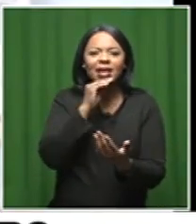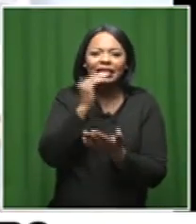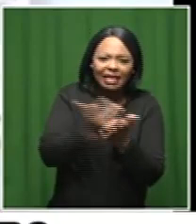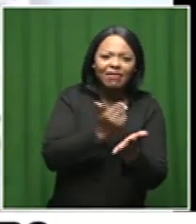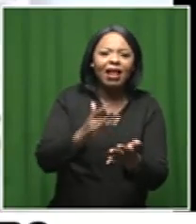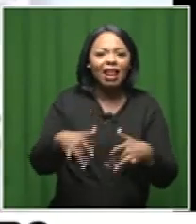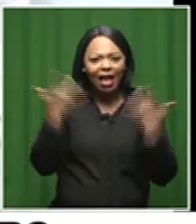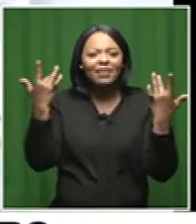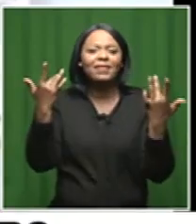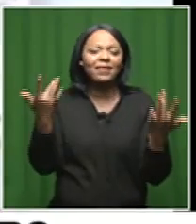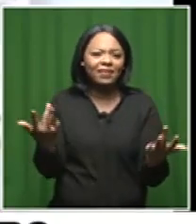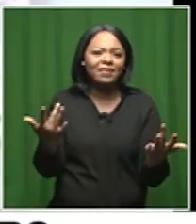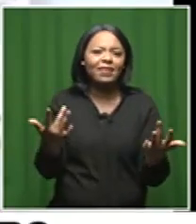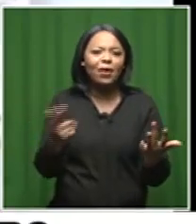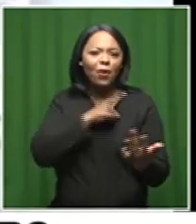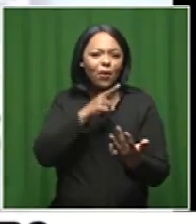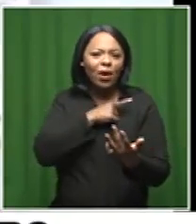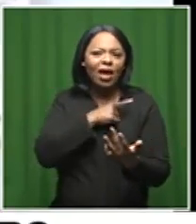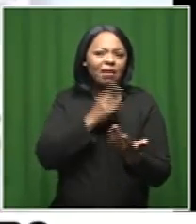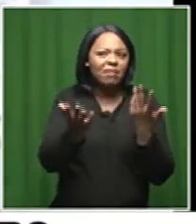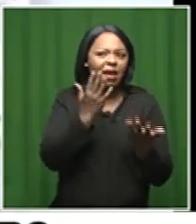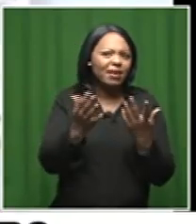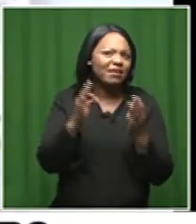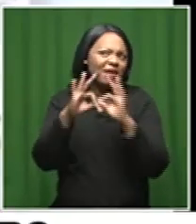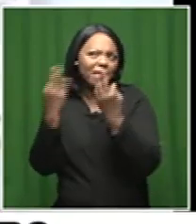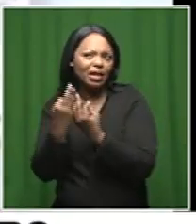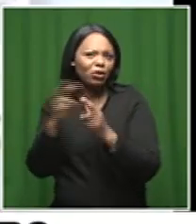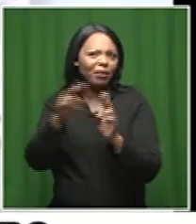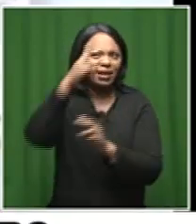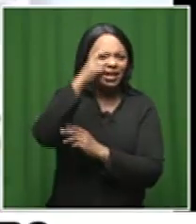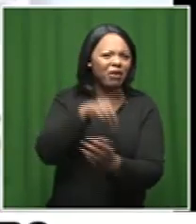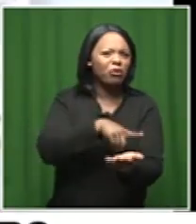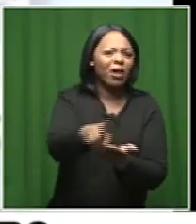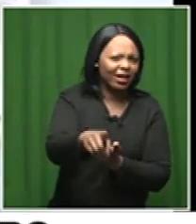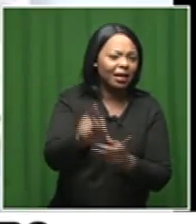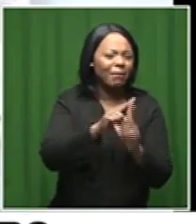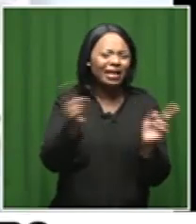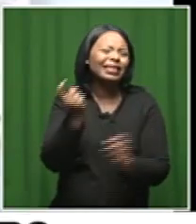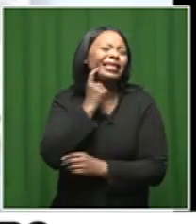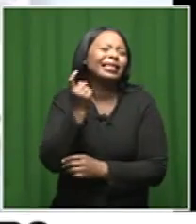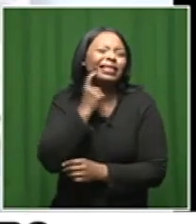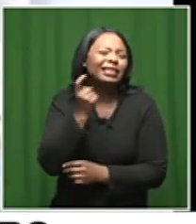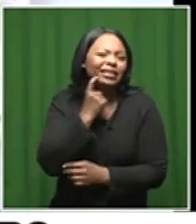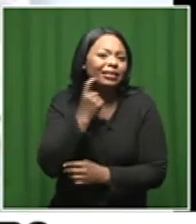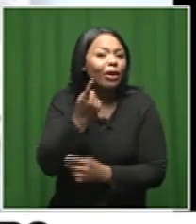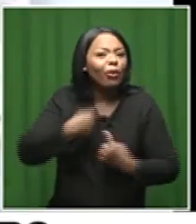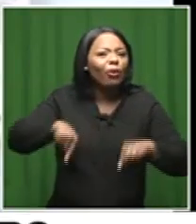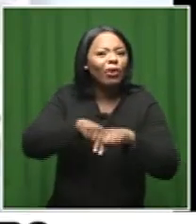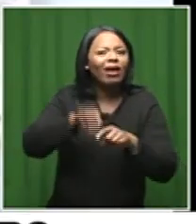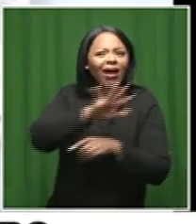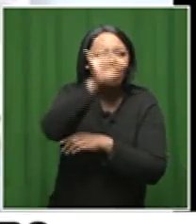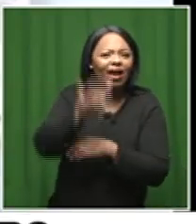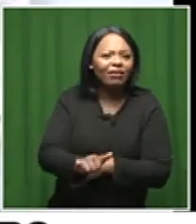if you feel that your family do not believe in you donating, speak to them. It's easy because we as African, we believe